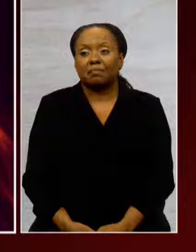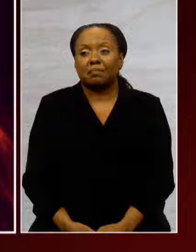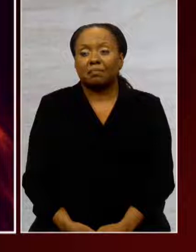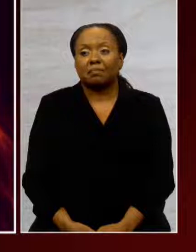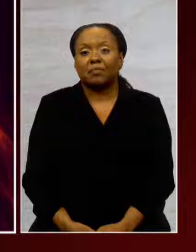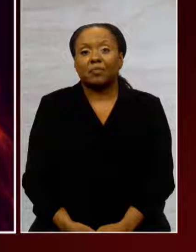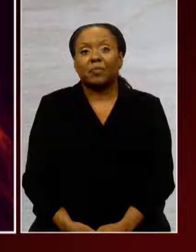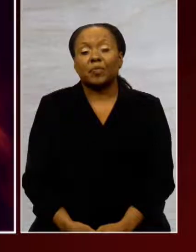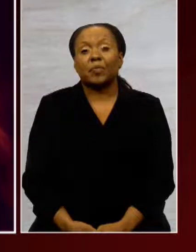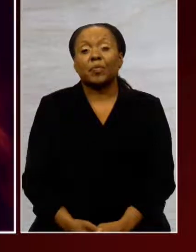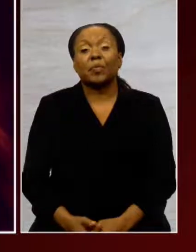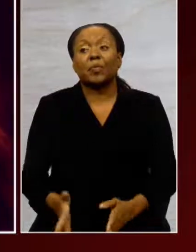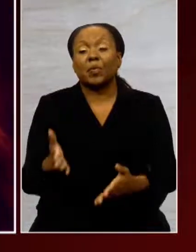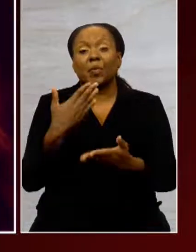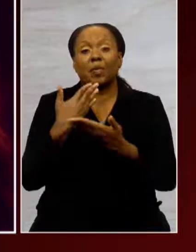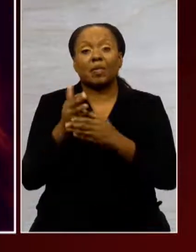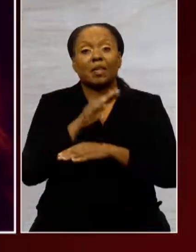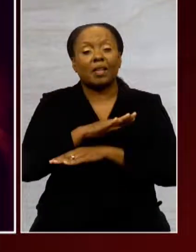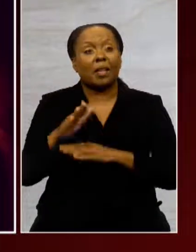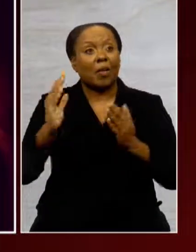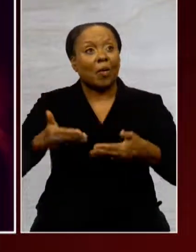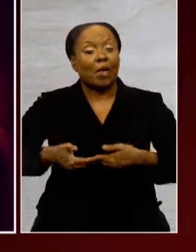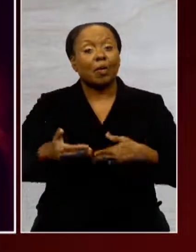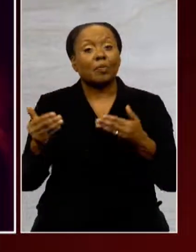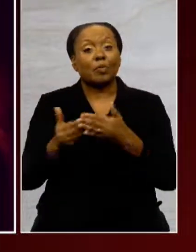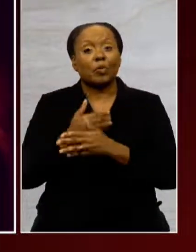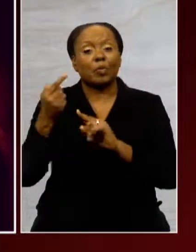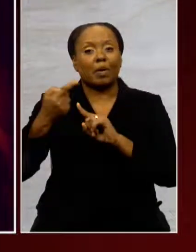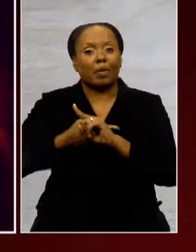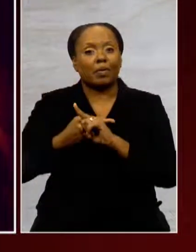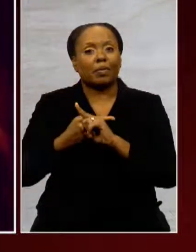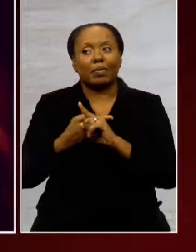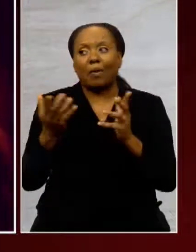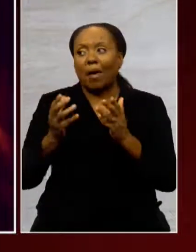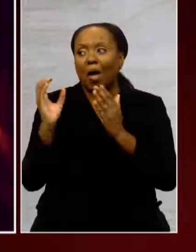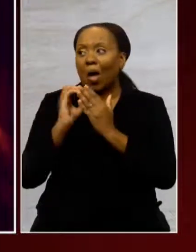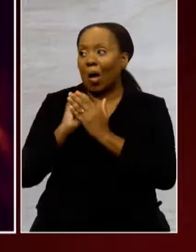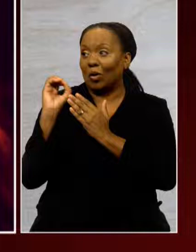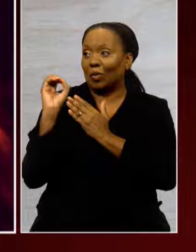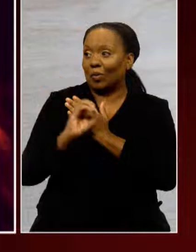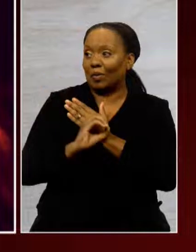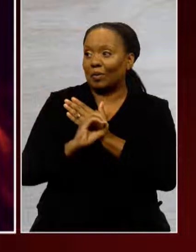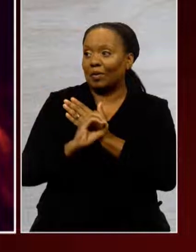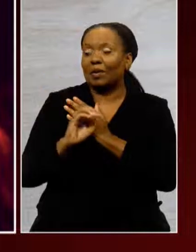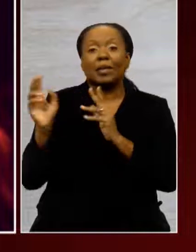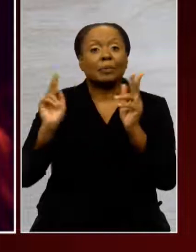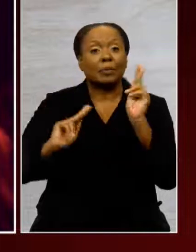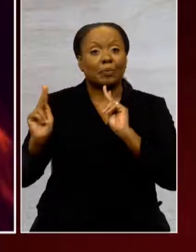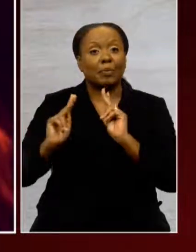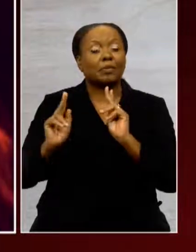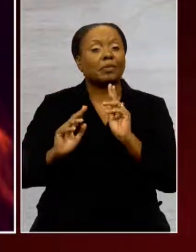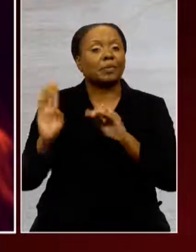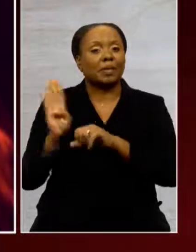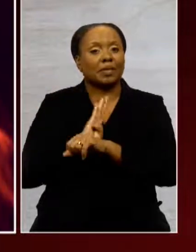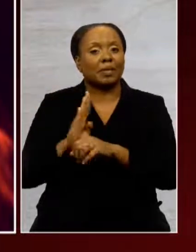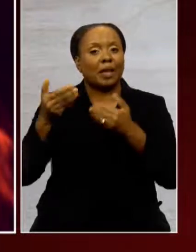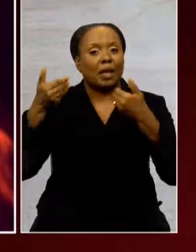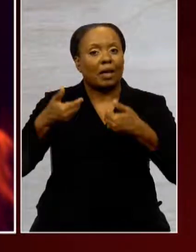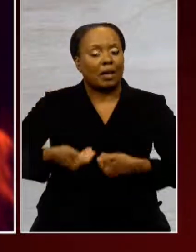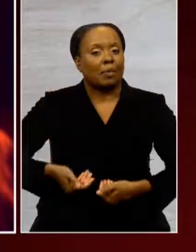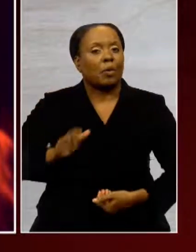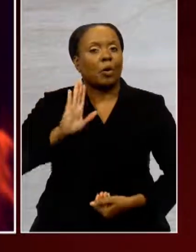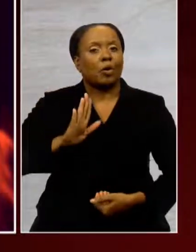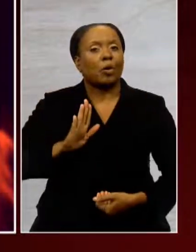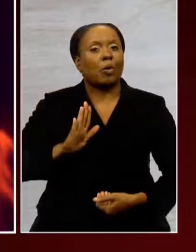pleasant good night to you. Welcome to a new month. It's the month of October, and welcome to the People's Business. I'm your host, Shane Seeley, and tonight